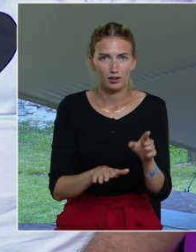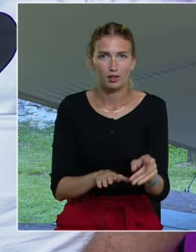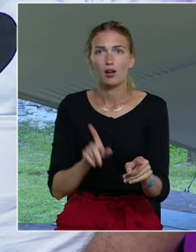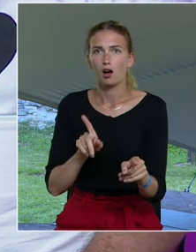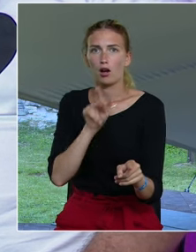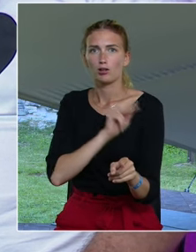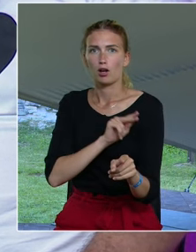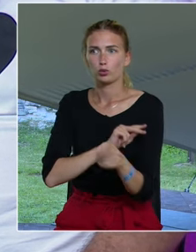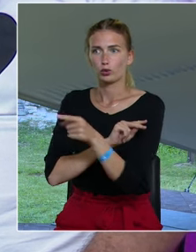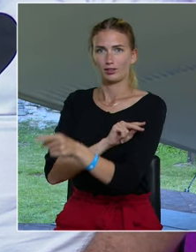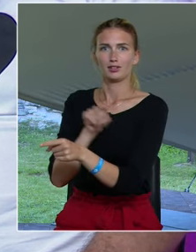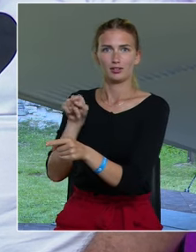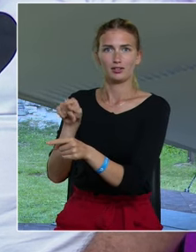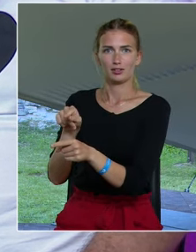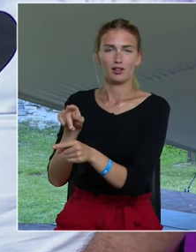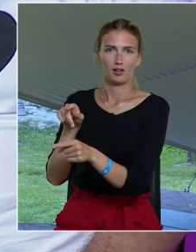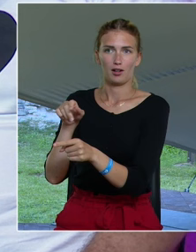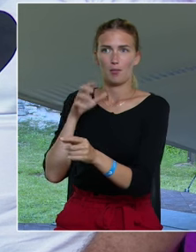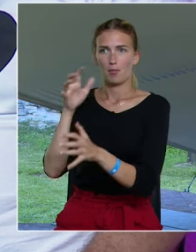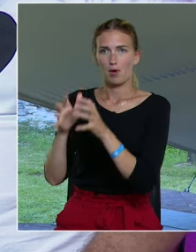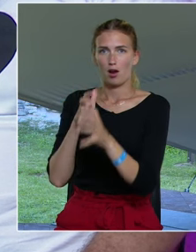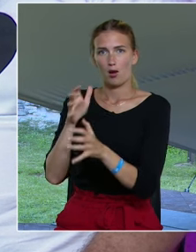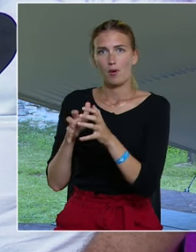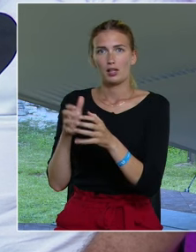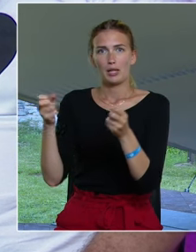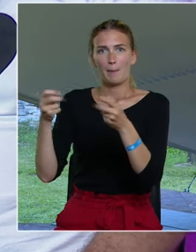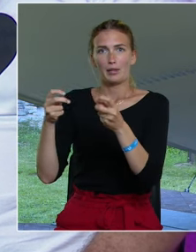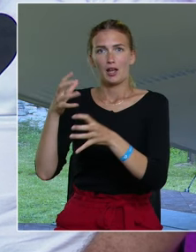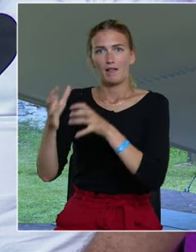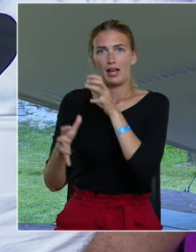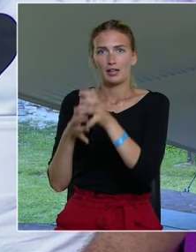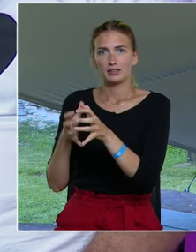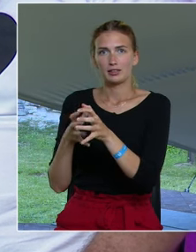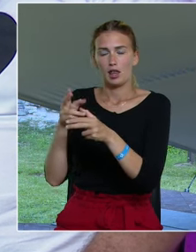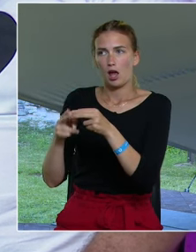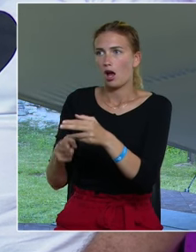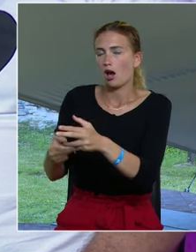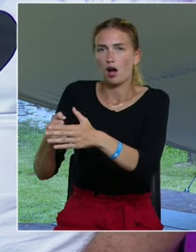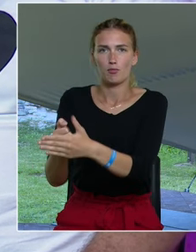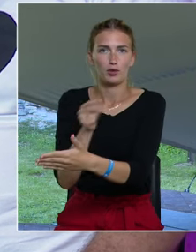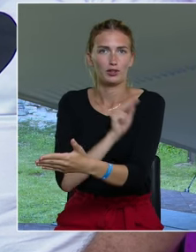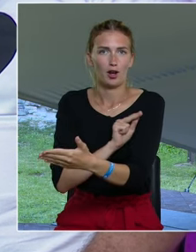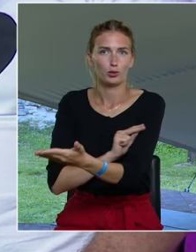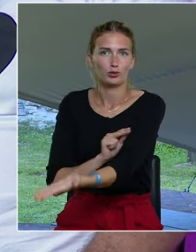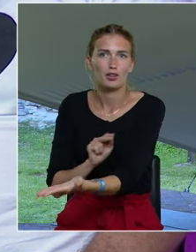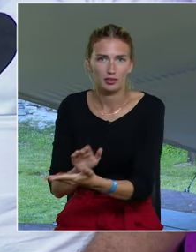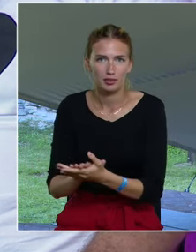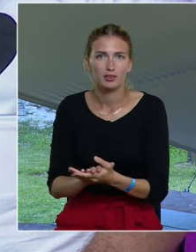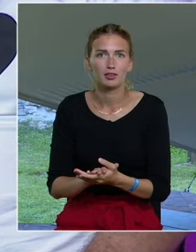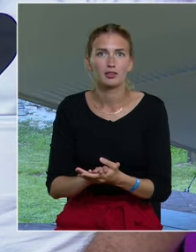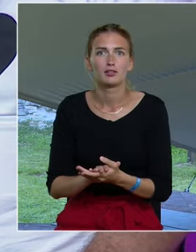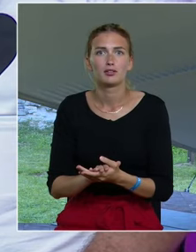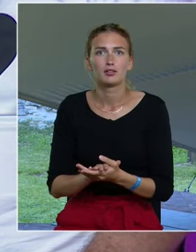That there's a lot of people who paint or draw and then they photograph the work and then